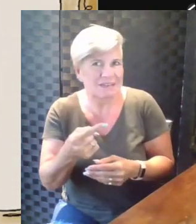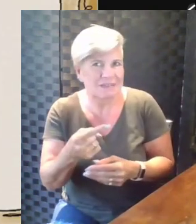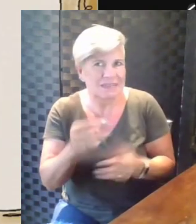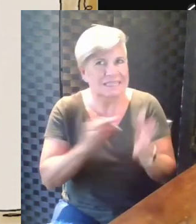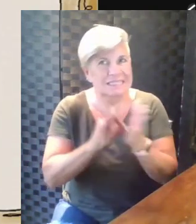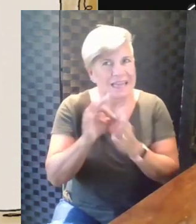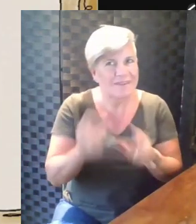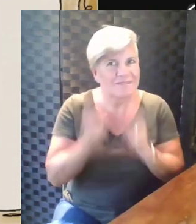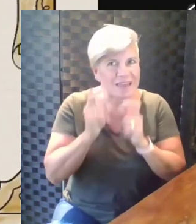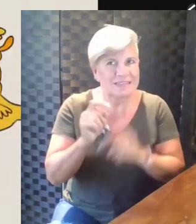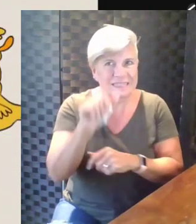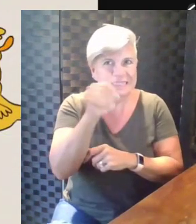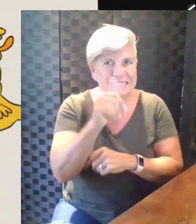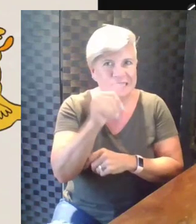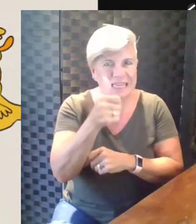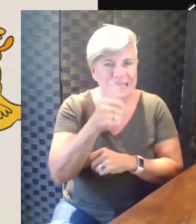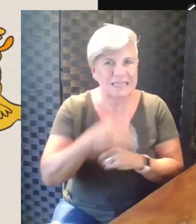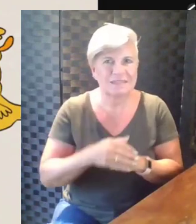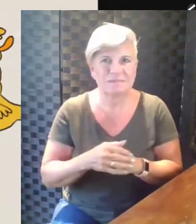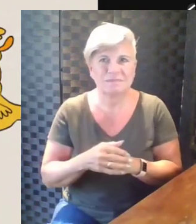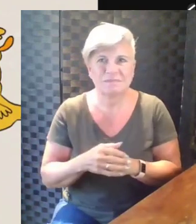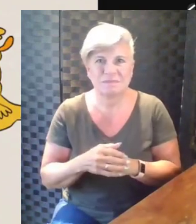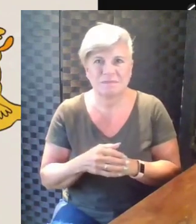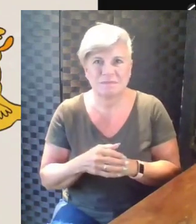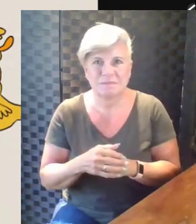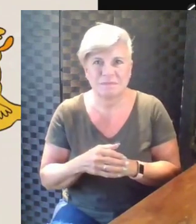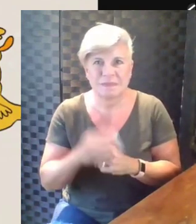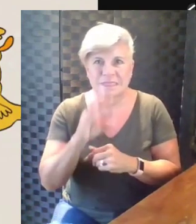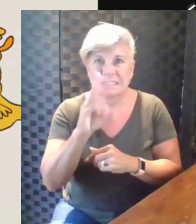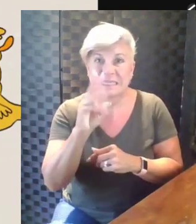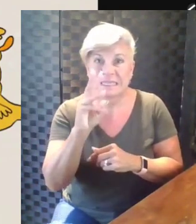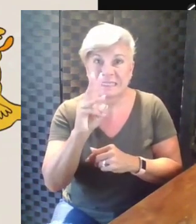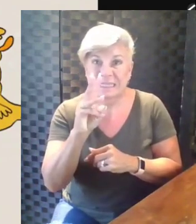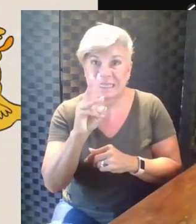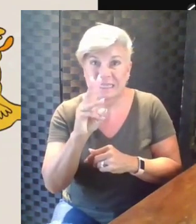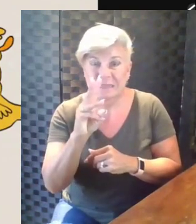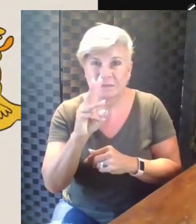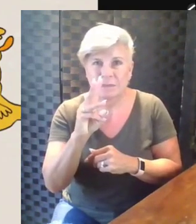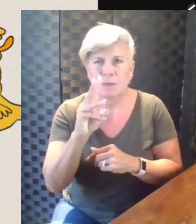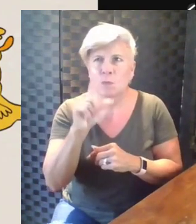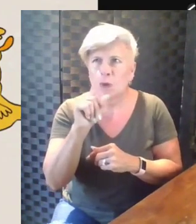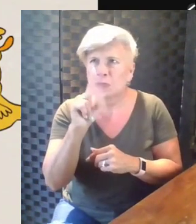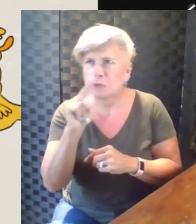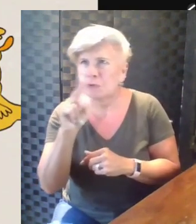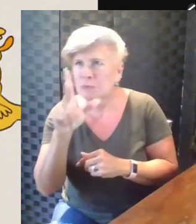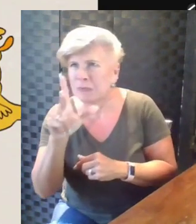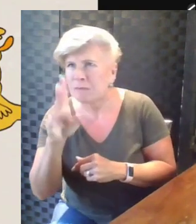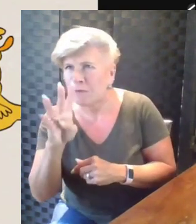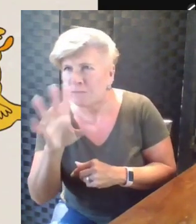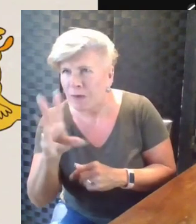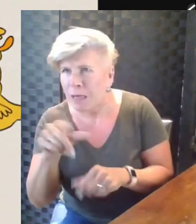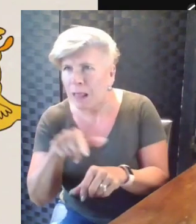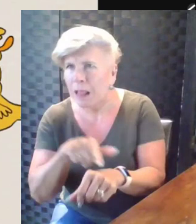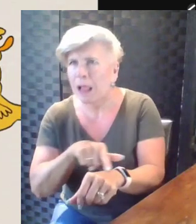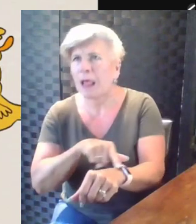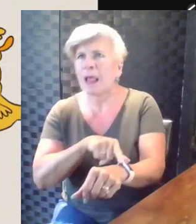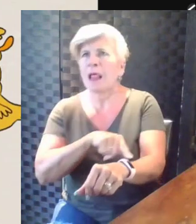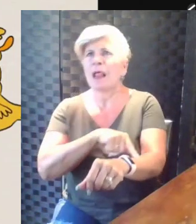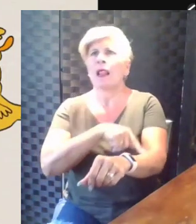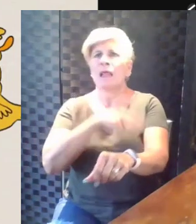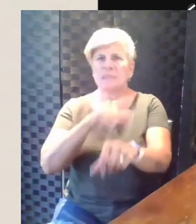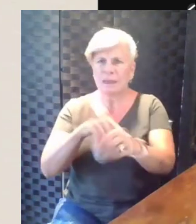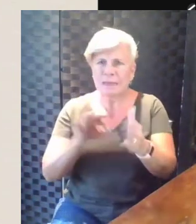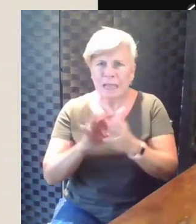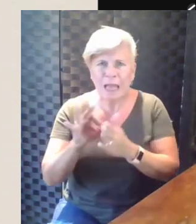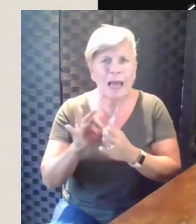counting fast, depend on a 10. A 16 would take ages if you counted one by